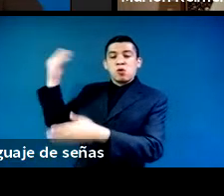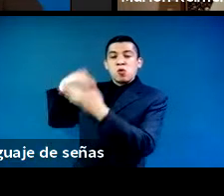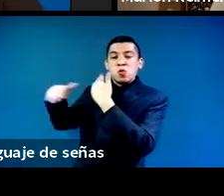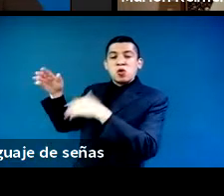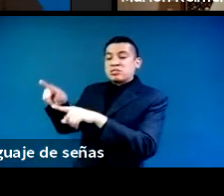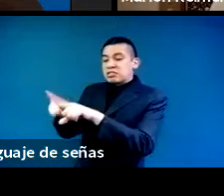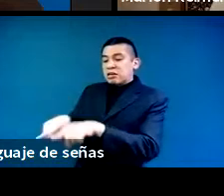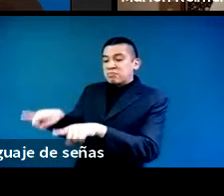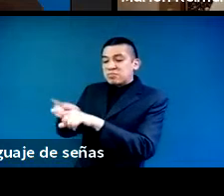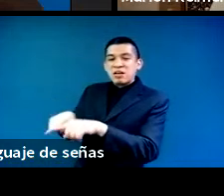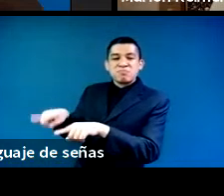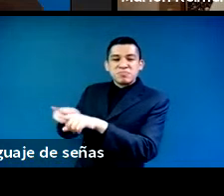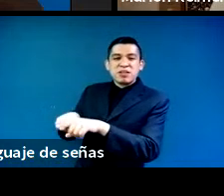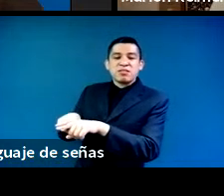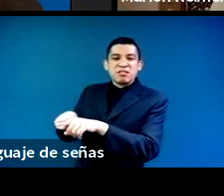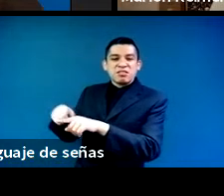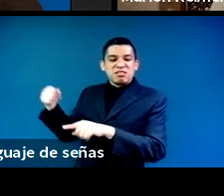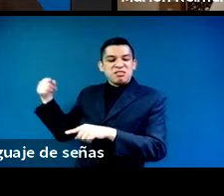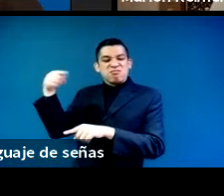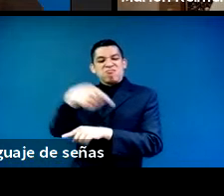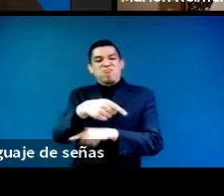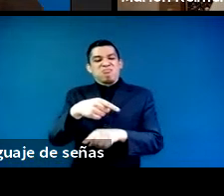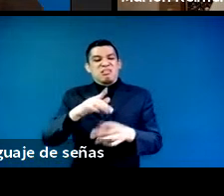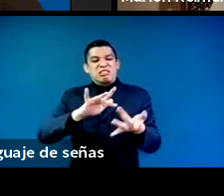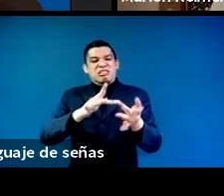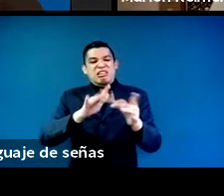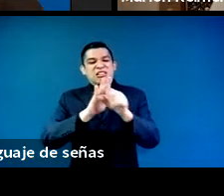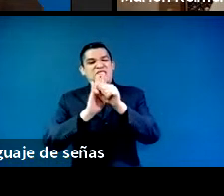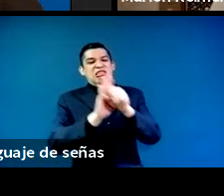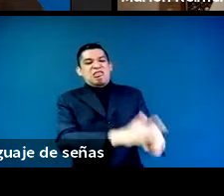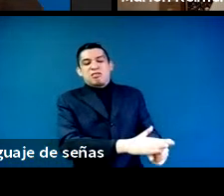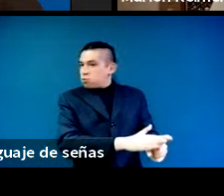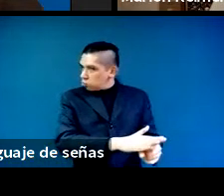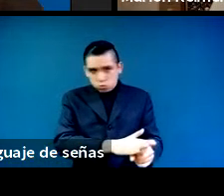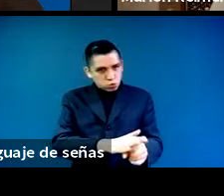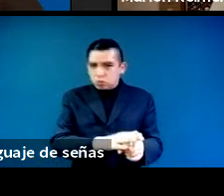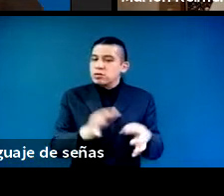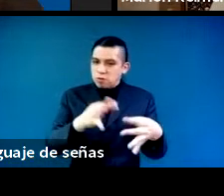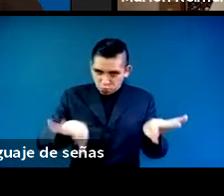who stated that indeed we need to strengthen our legal framework.